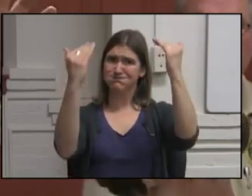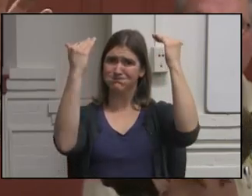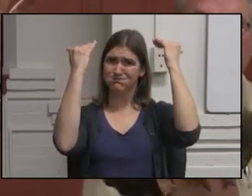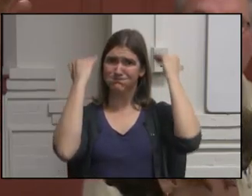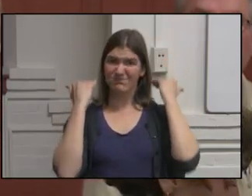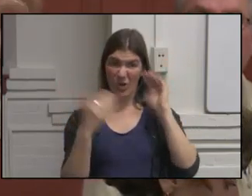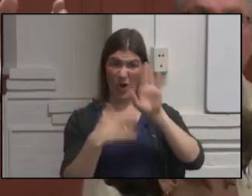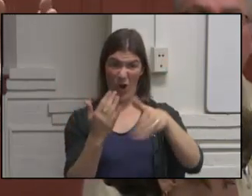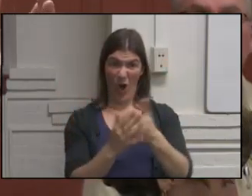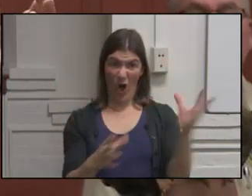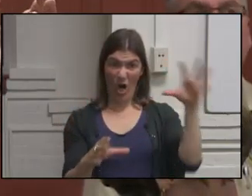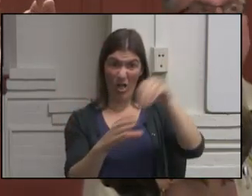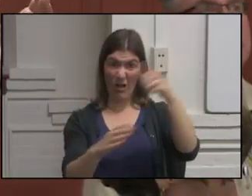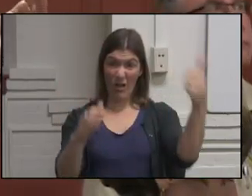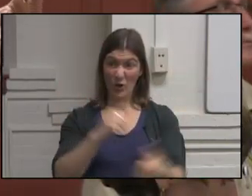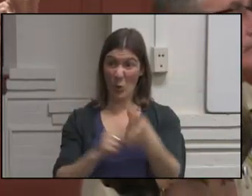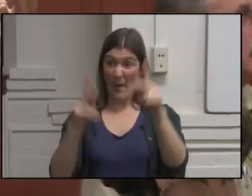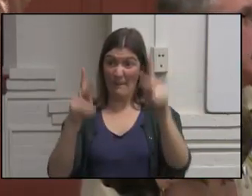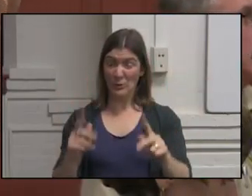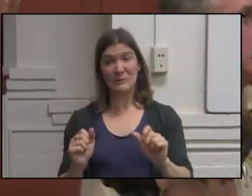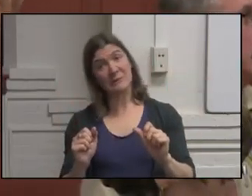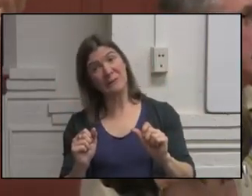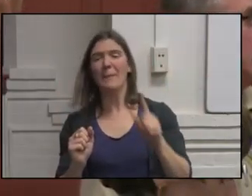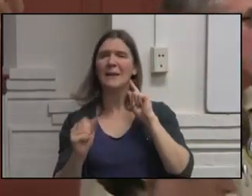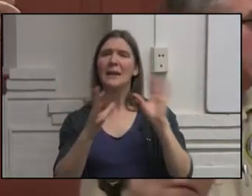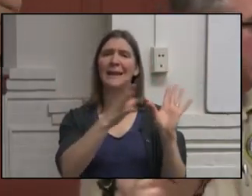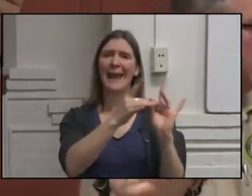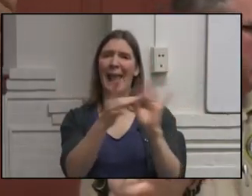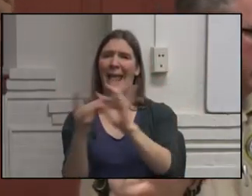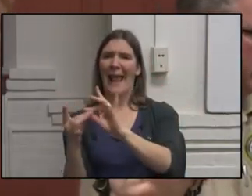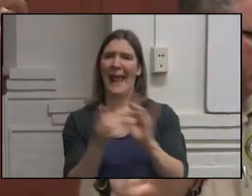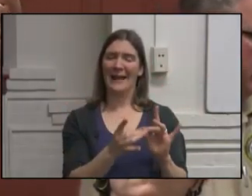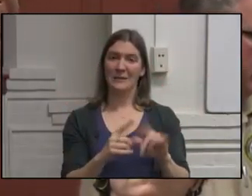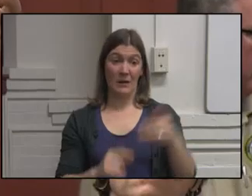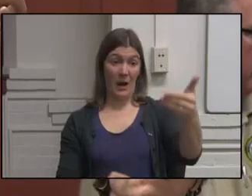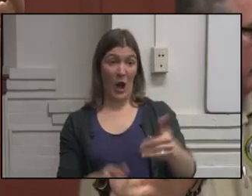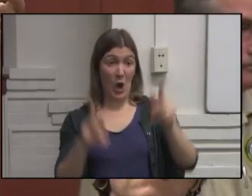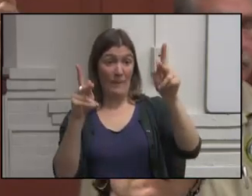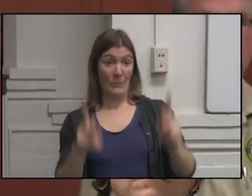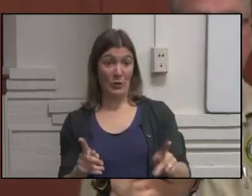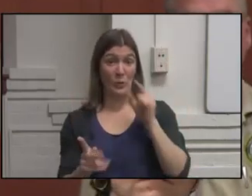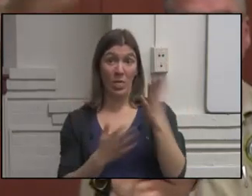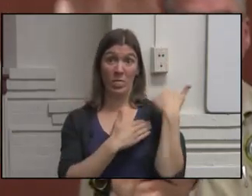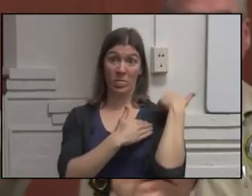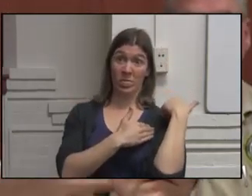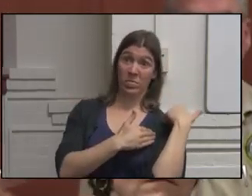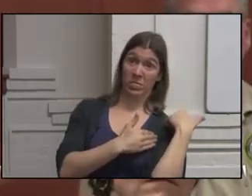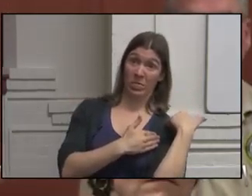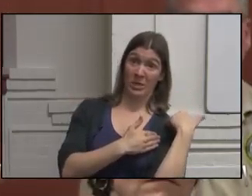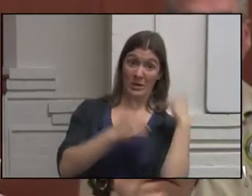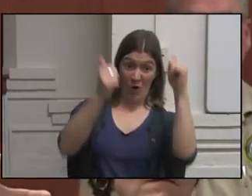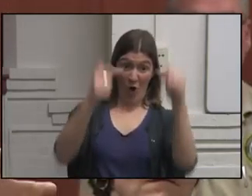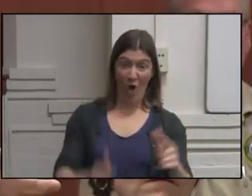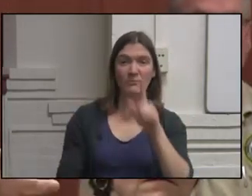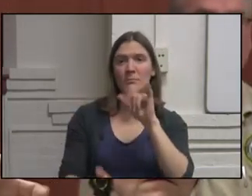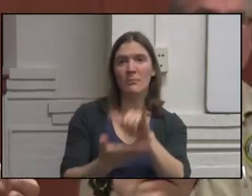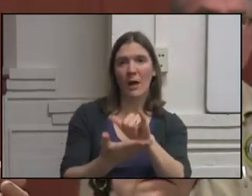issues are involved, and I think they're all related. You know, I don't think it makes sense to hire someone who's going to say, well, we're going to deal with all of